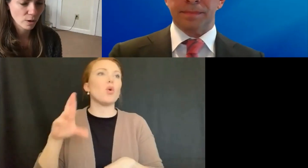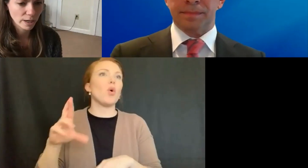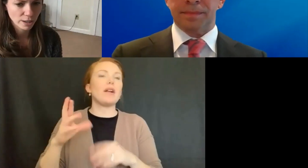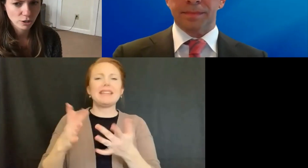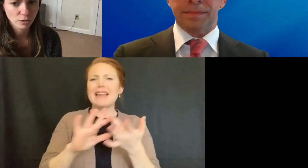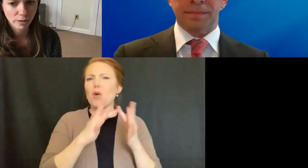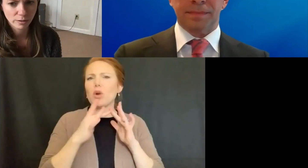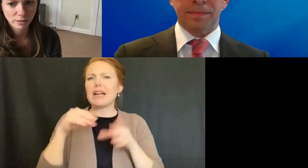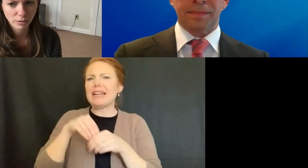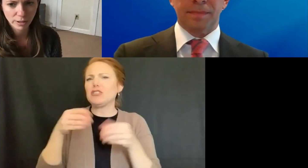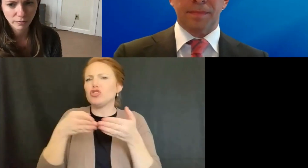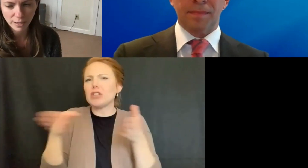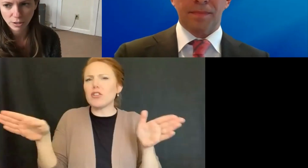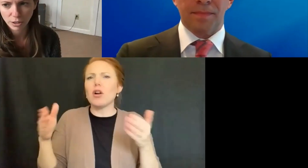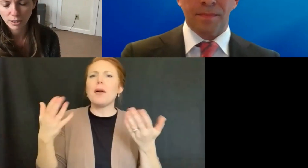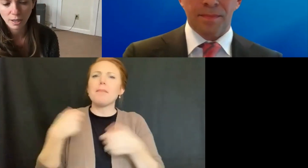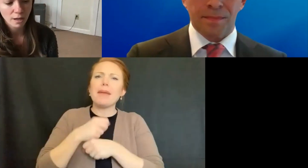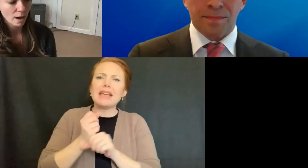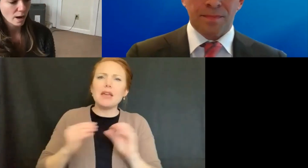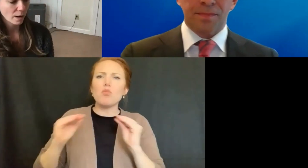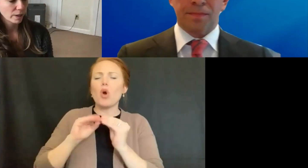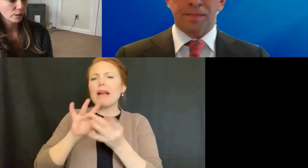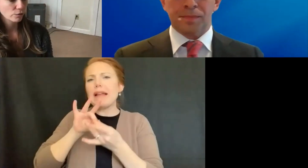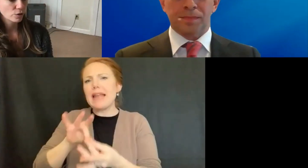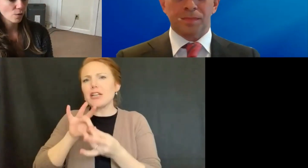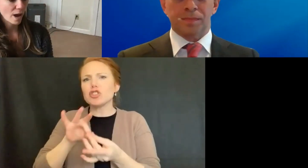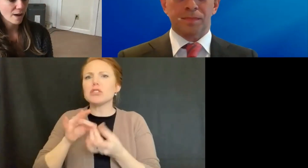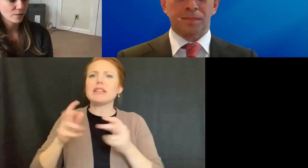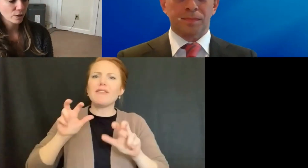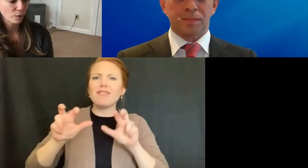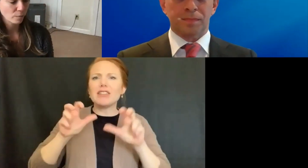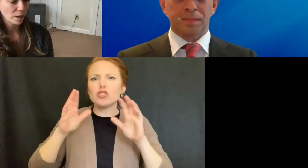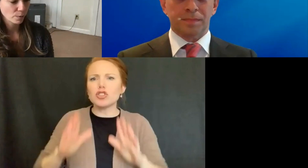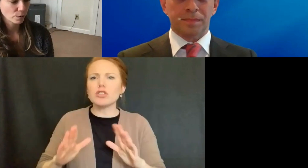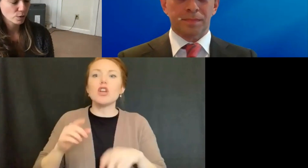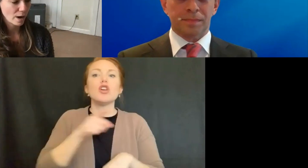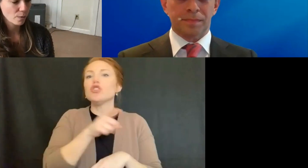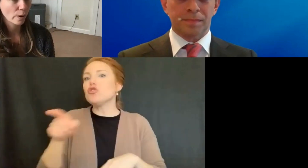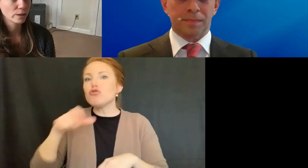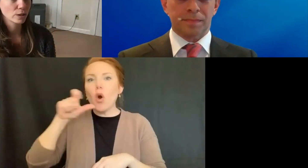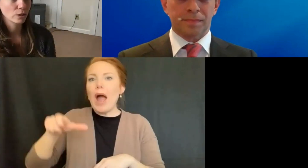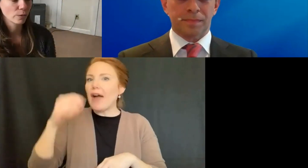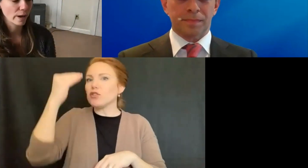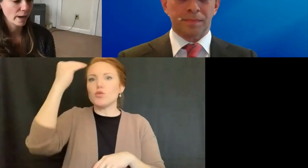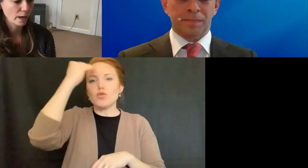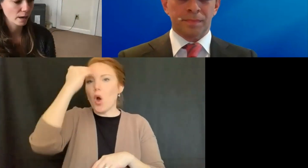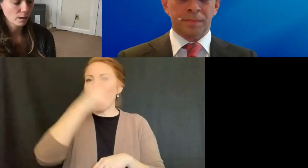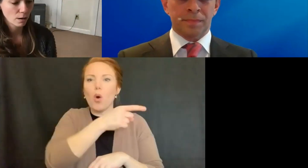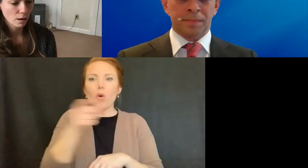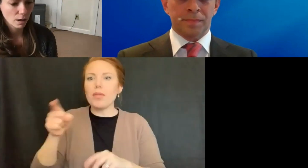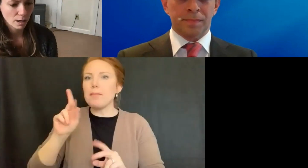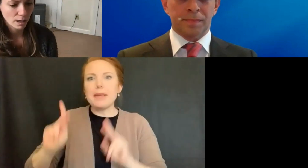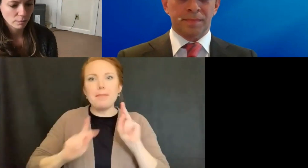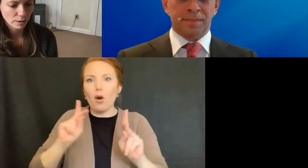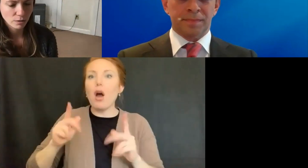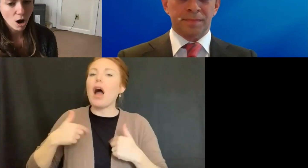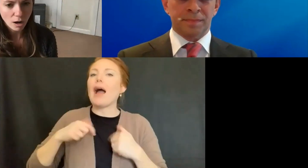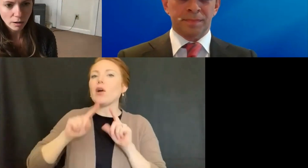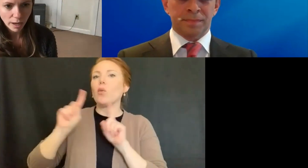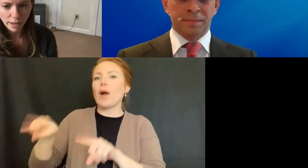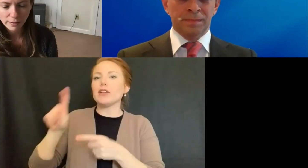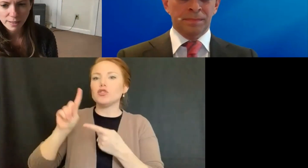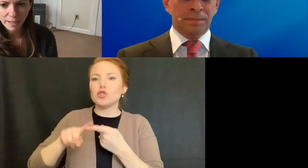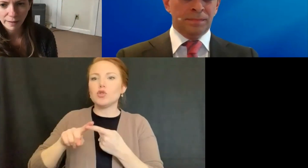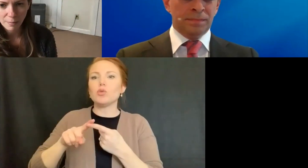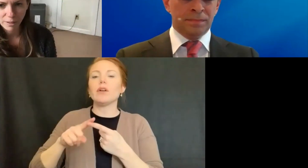making more connections, whether it's or investors, you don't have to know the people. So I went to a